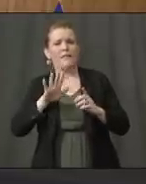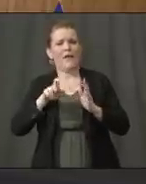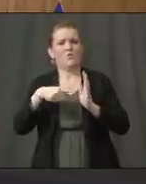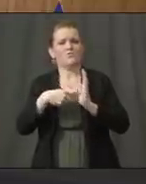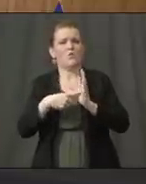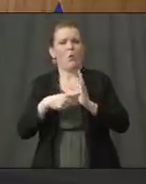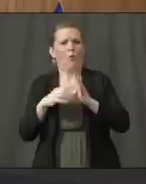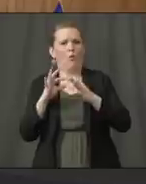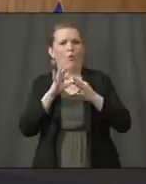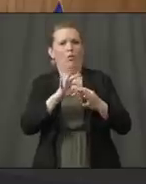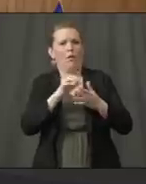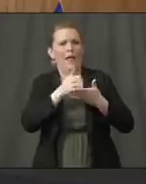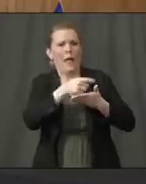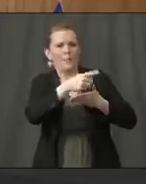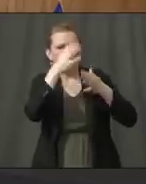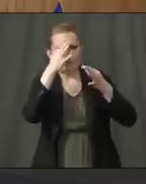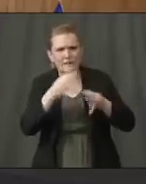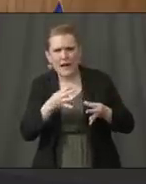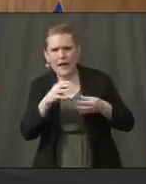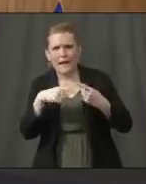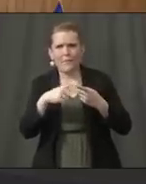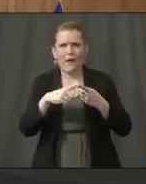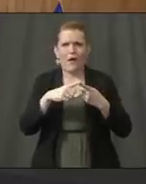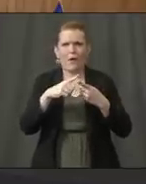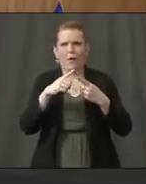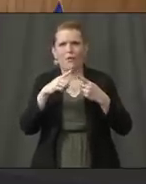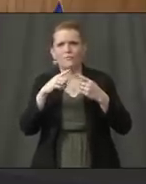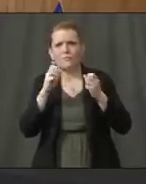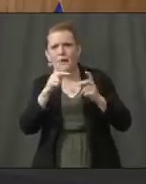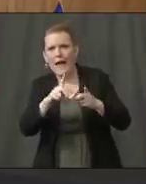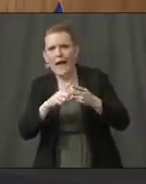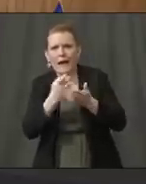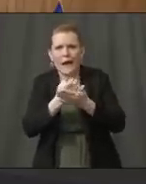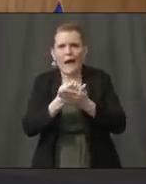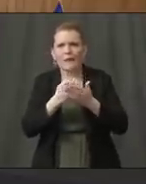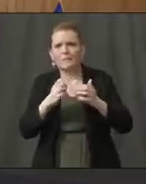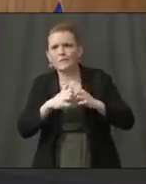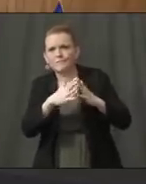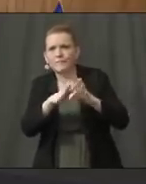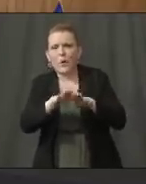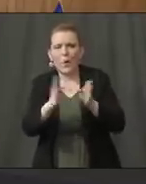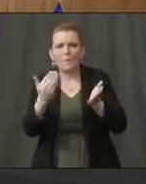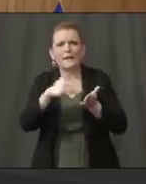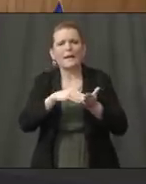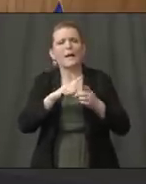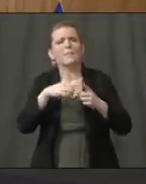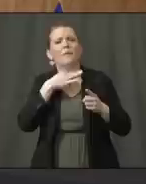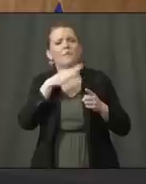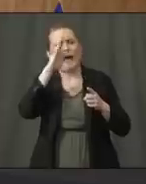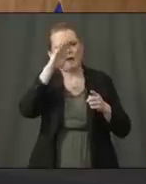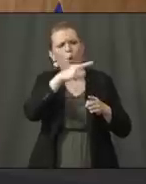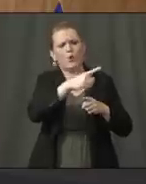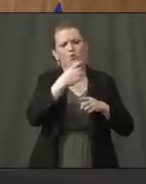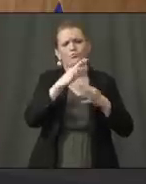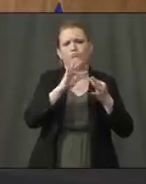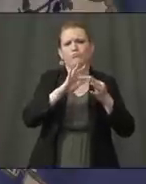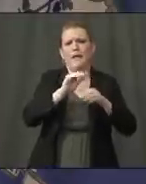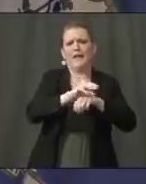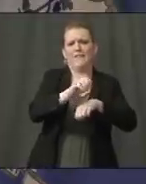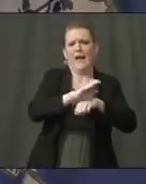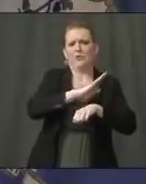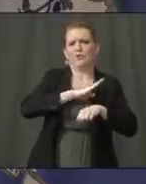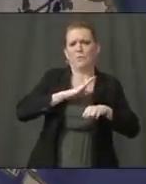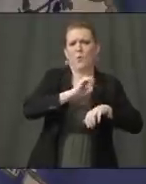have the group that you've appointed today, but what role should the legislature play? A very collaborative